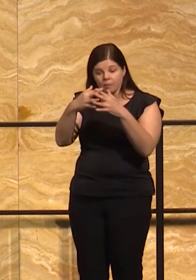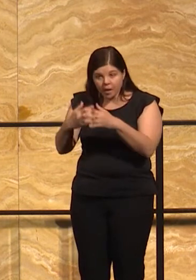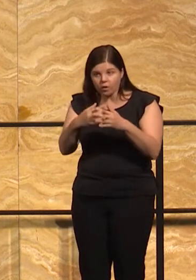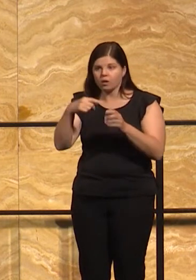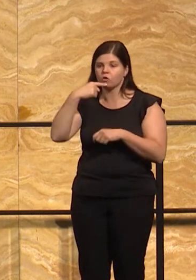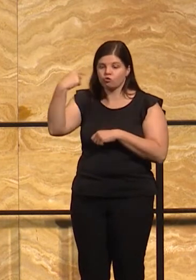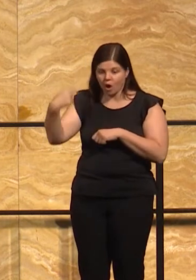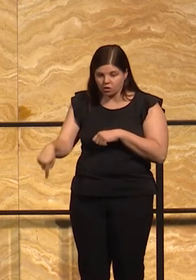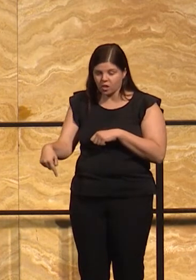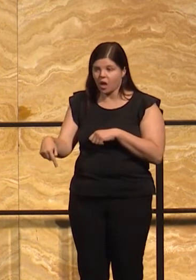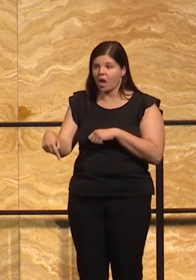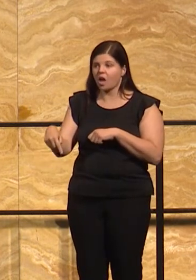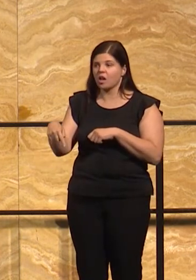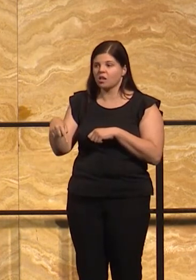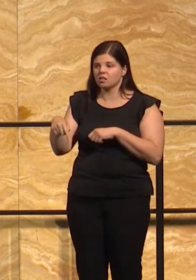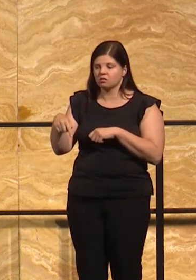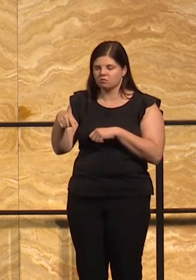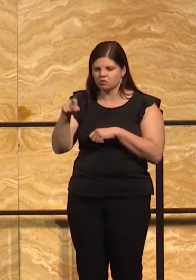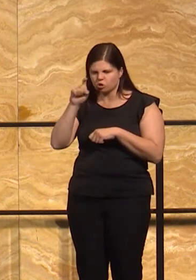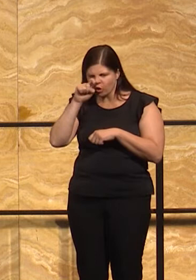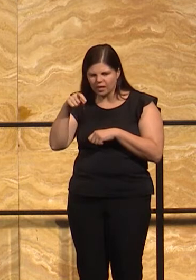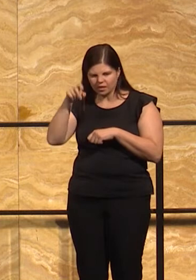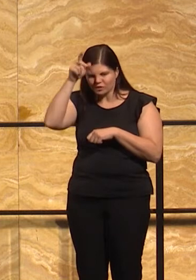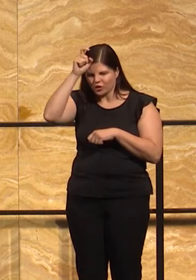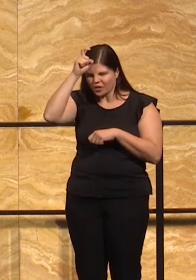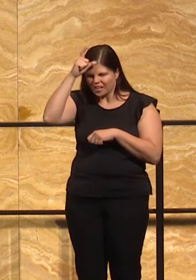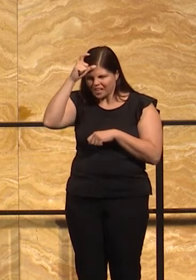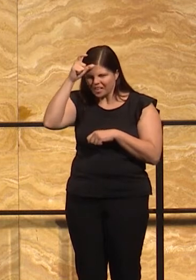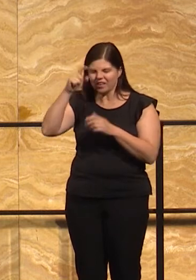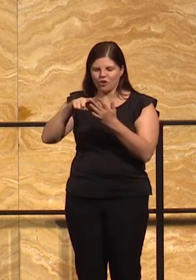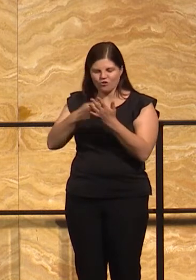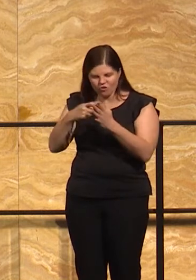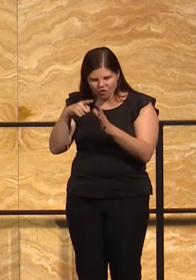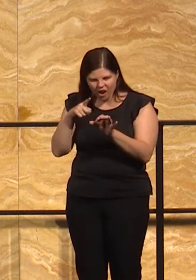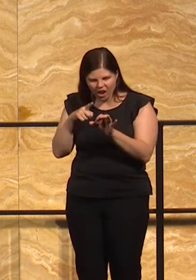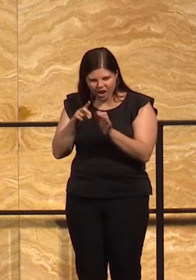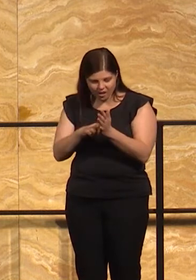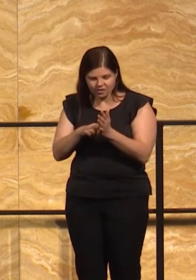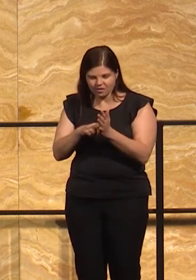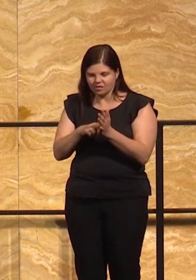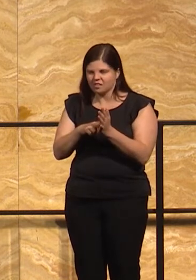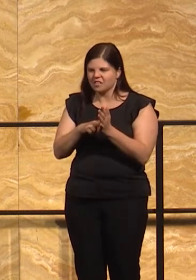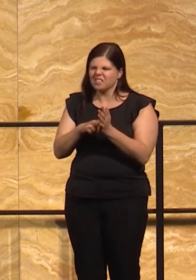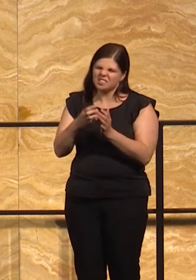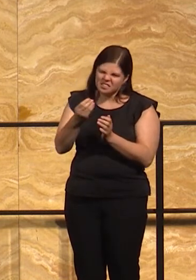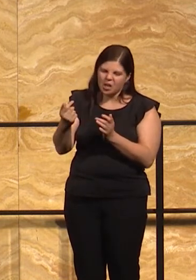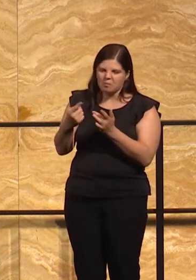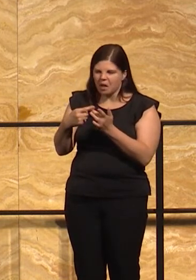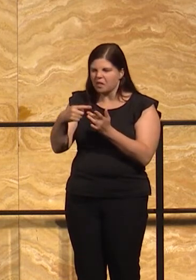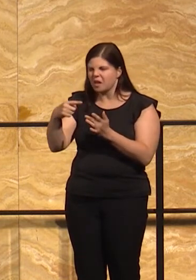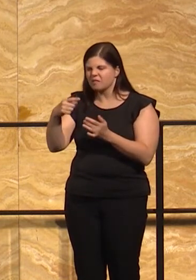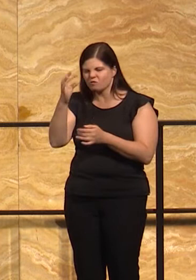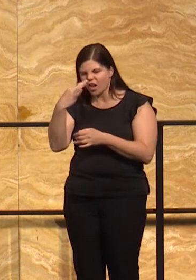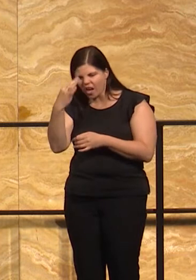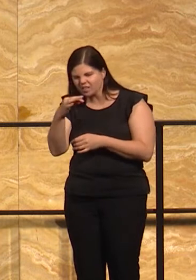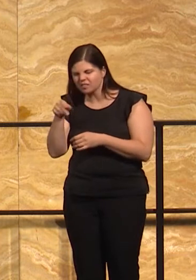Russia, Turkey, Iran. And sometimes President Macron of France managed